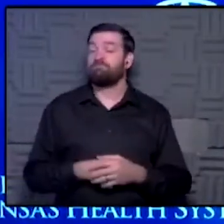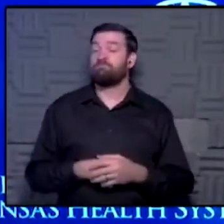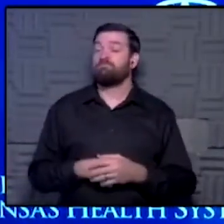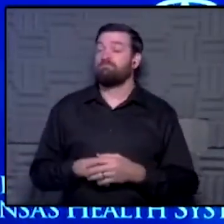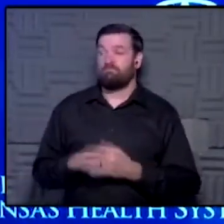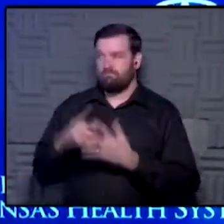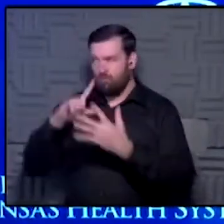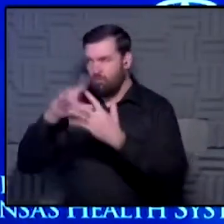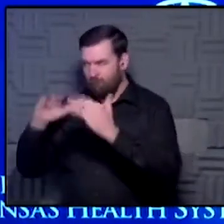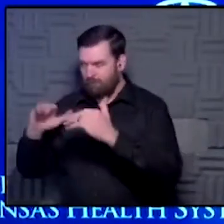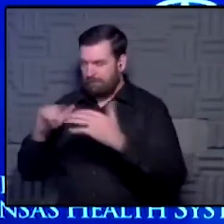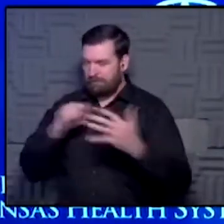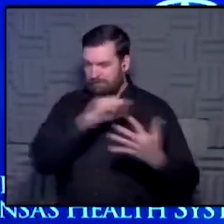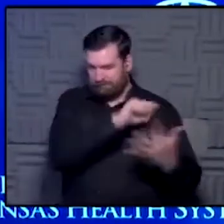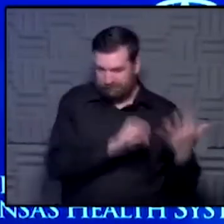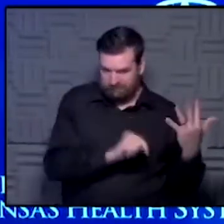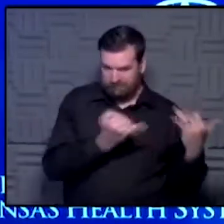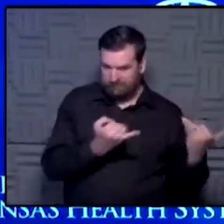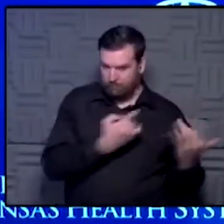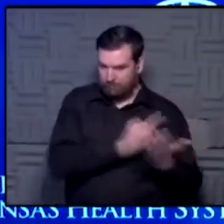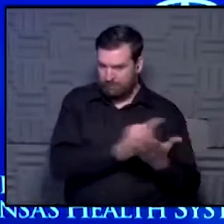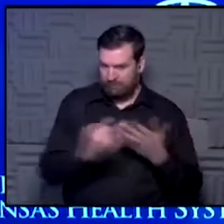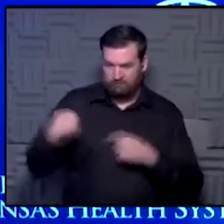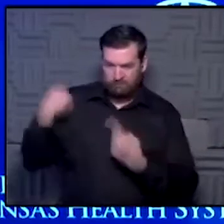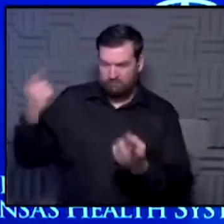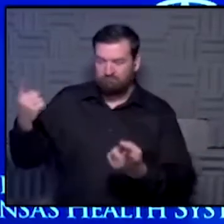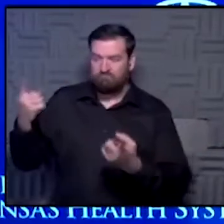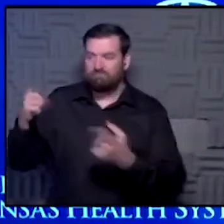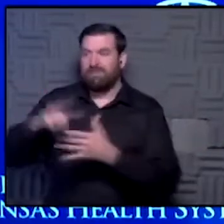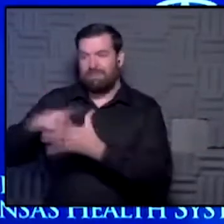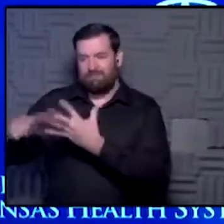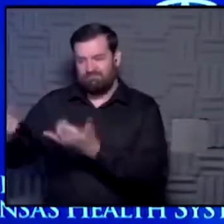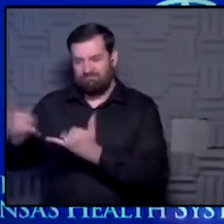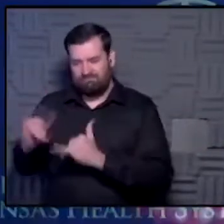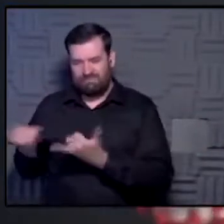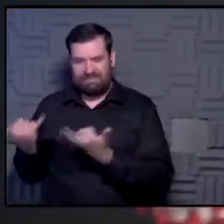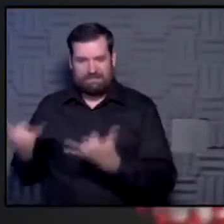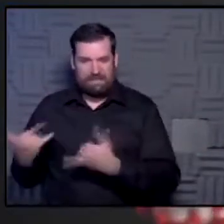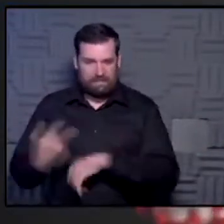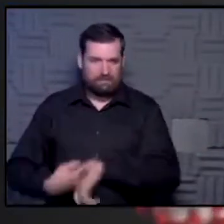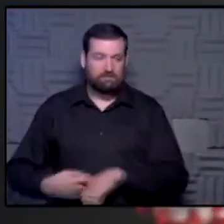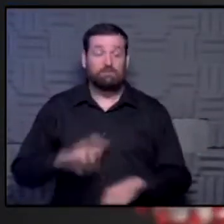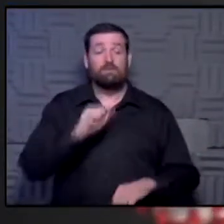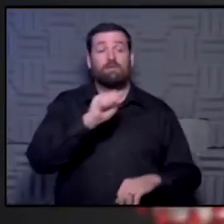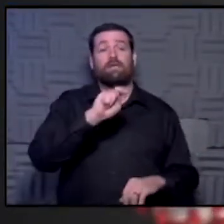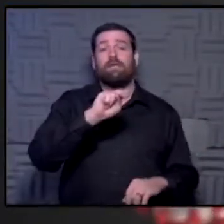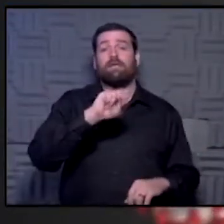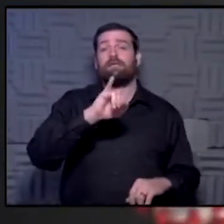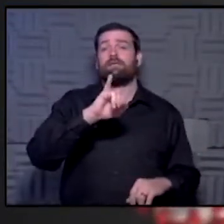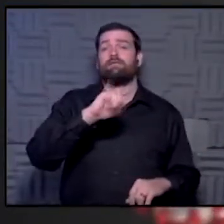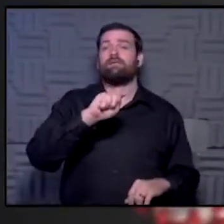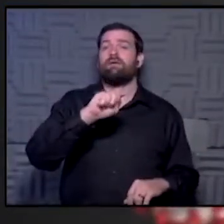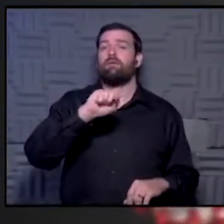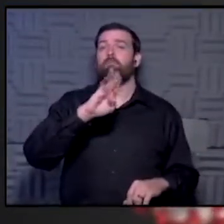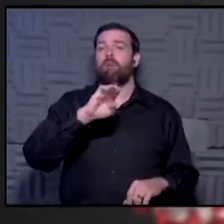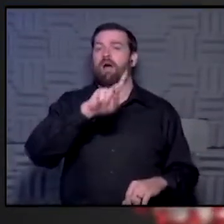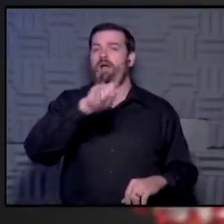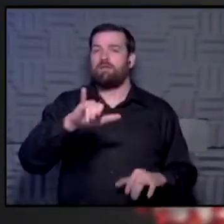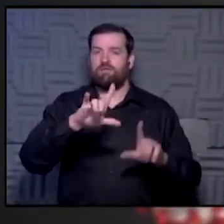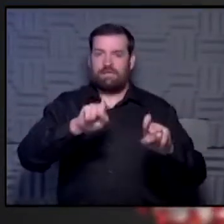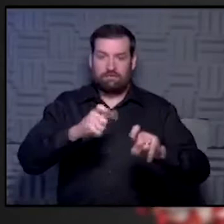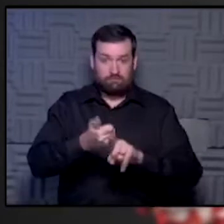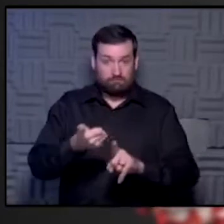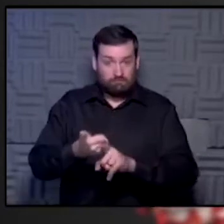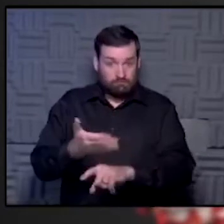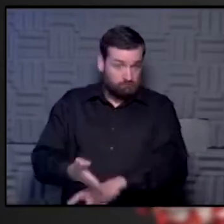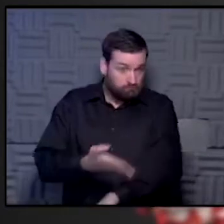get to the ones that we missed this week. So the first one is, have antibody test results improved? I would like to get one. All right.